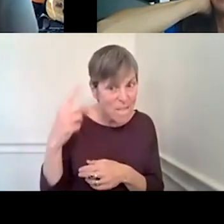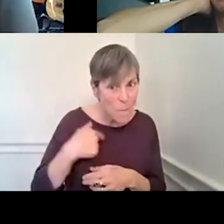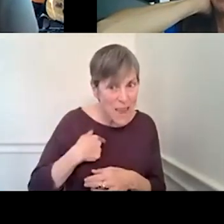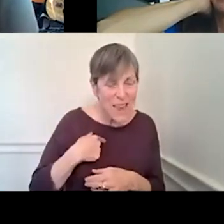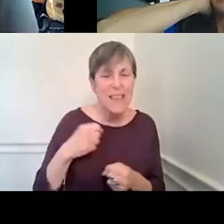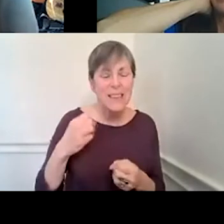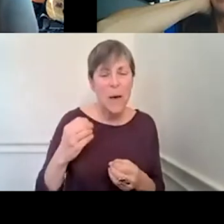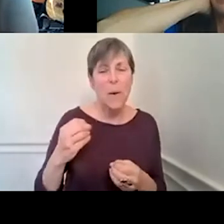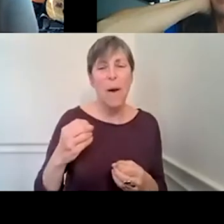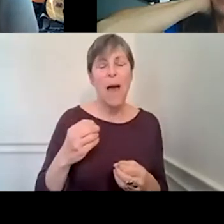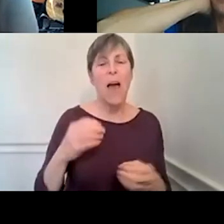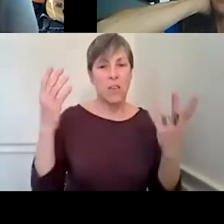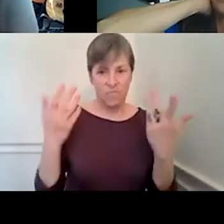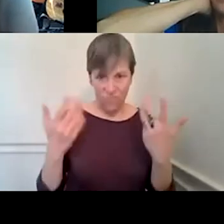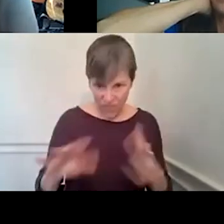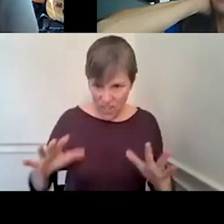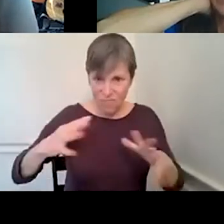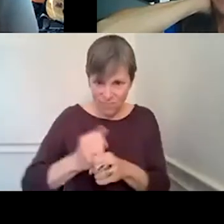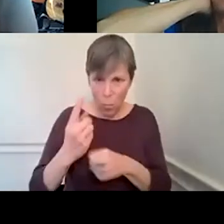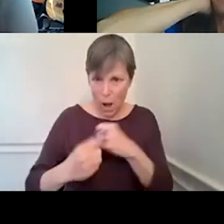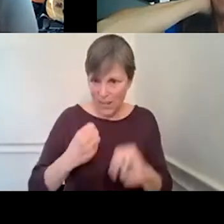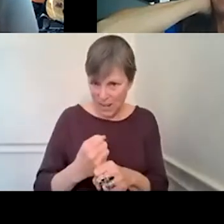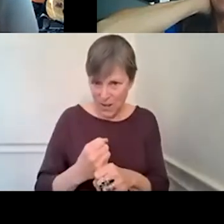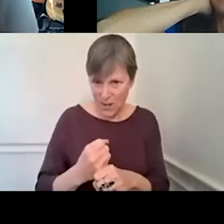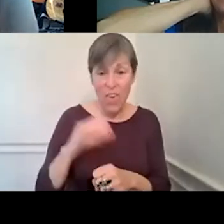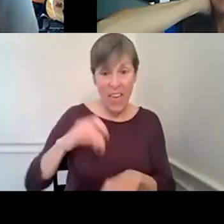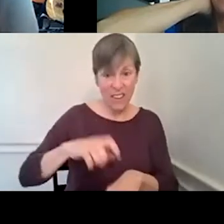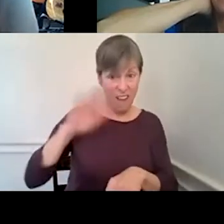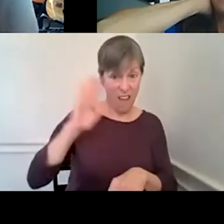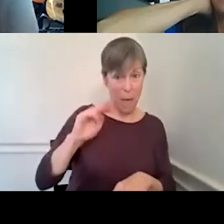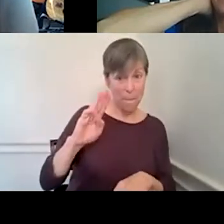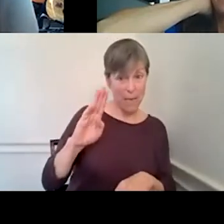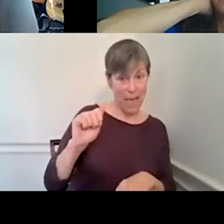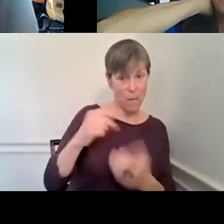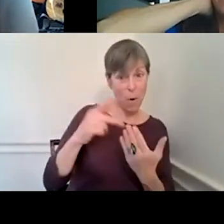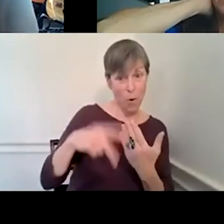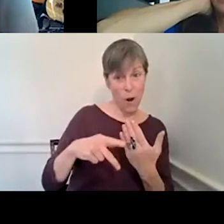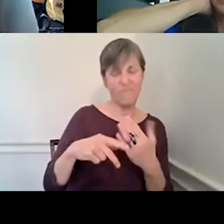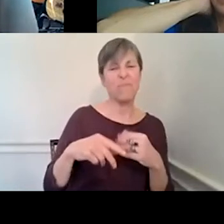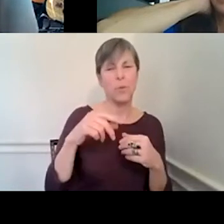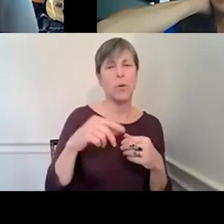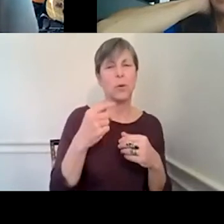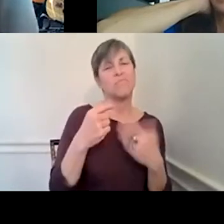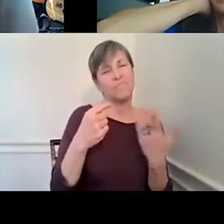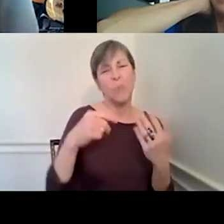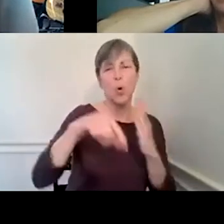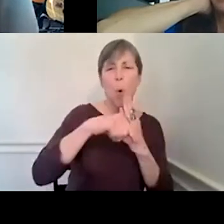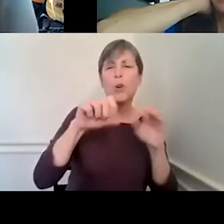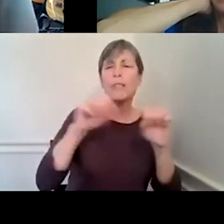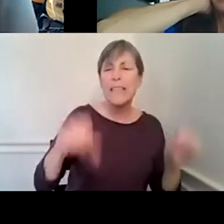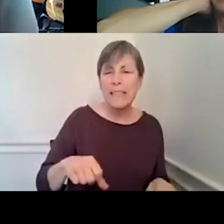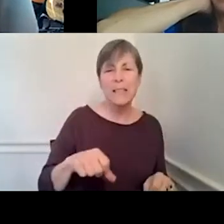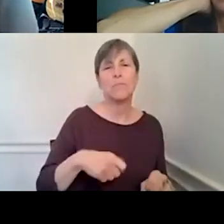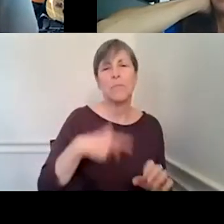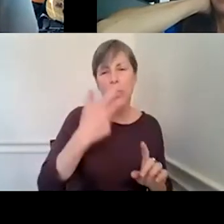So I finished it in 1 year. That time the MBA program were still on quarter system. So I waived out of 4